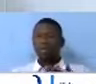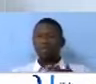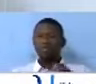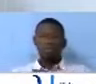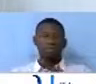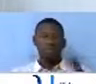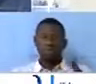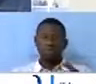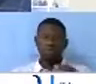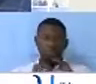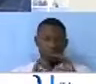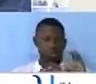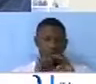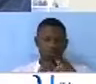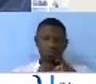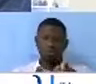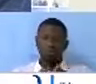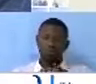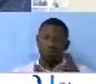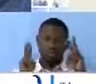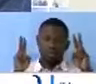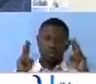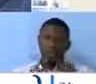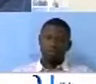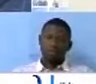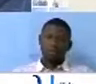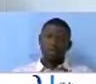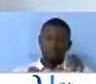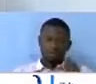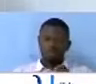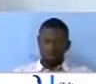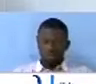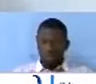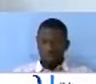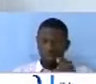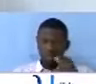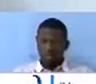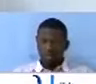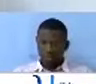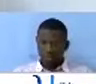You could have written to him, you know. No, it will not happen.